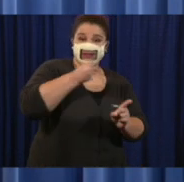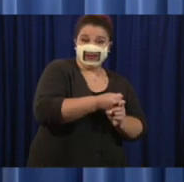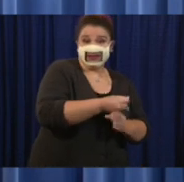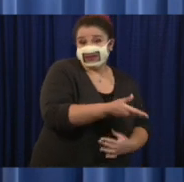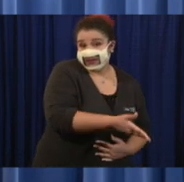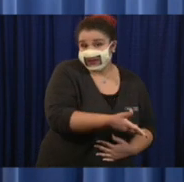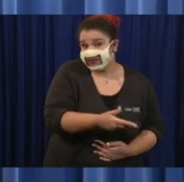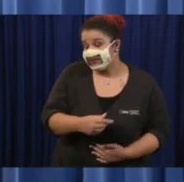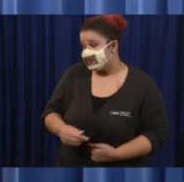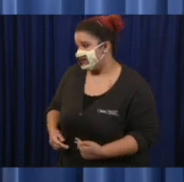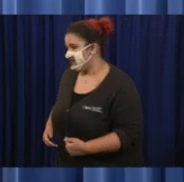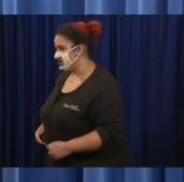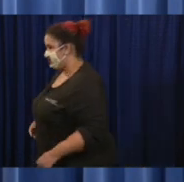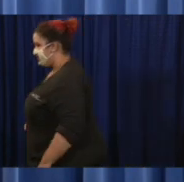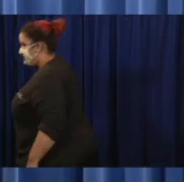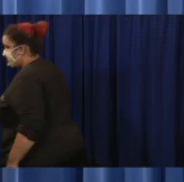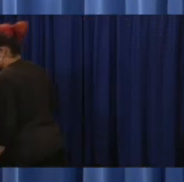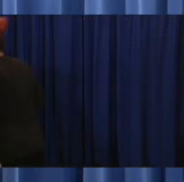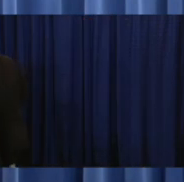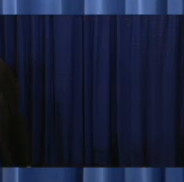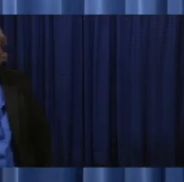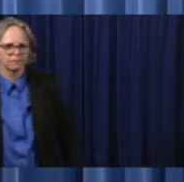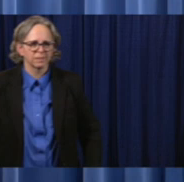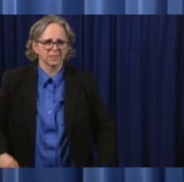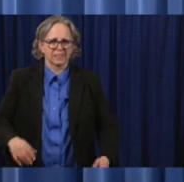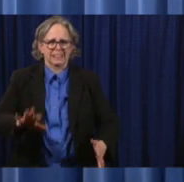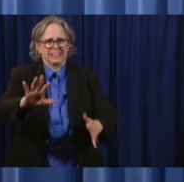Well, a lot of this is going to depend on what we all do.